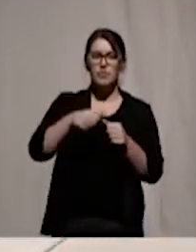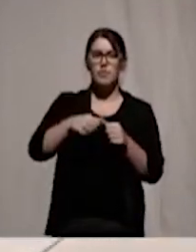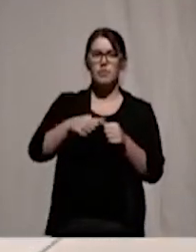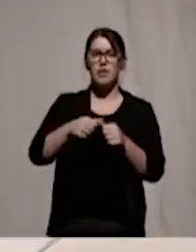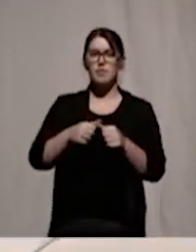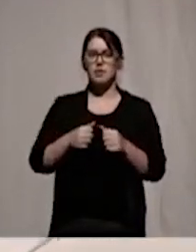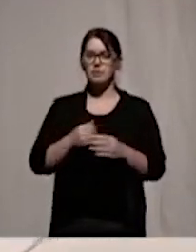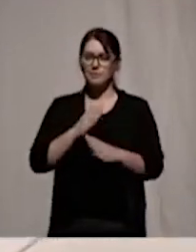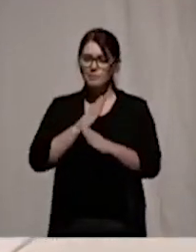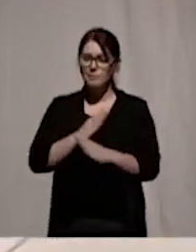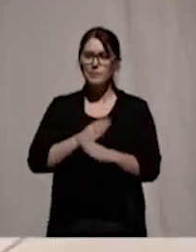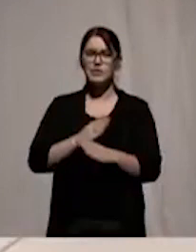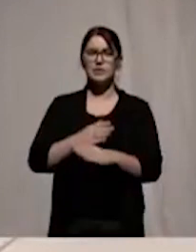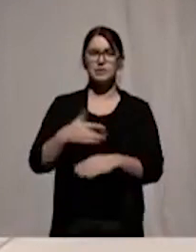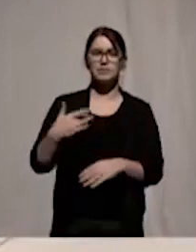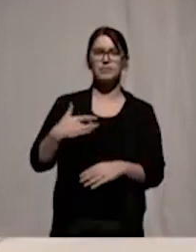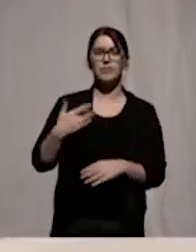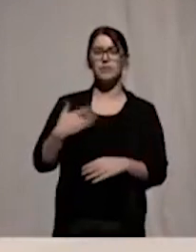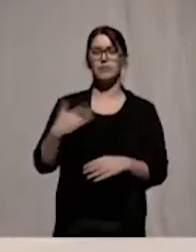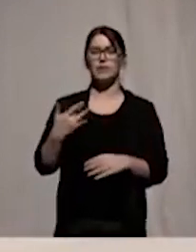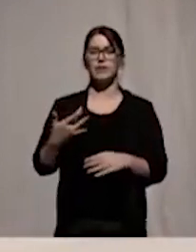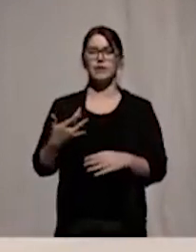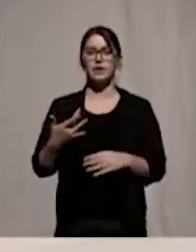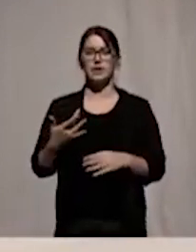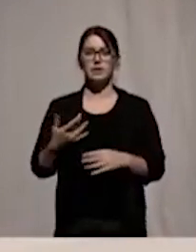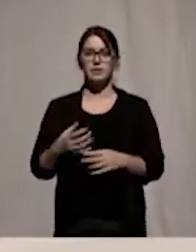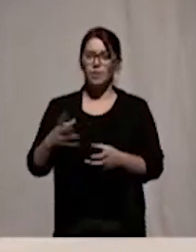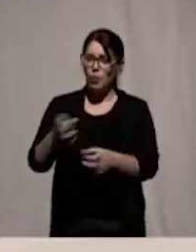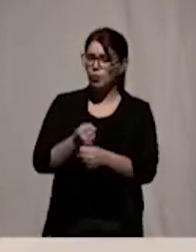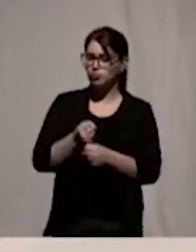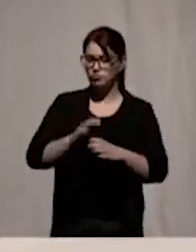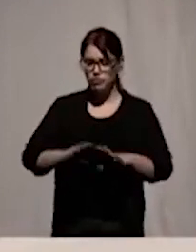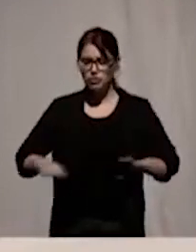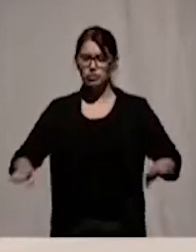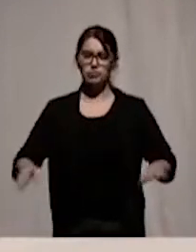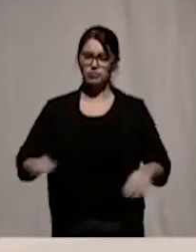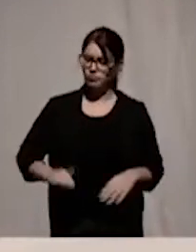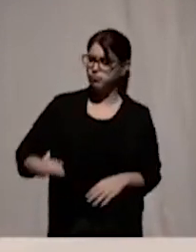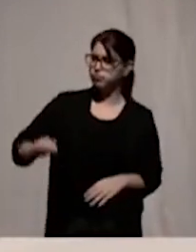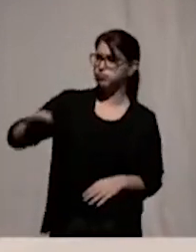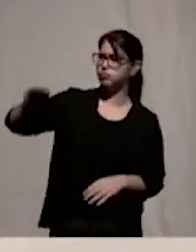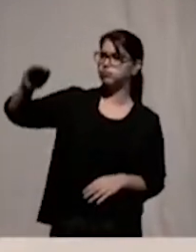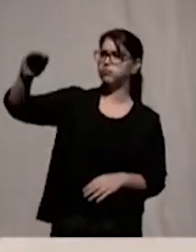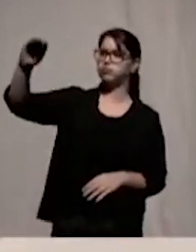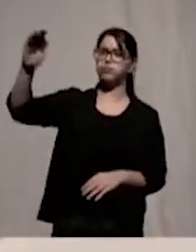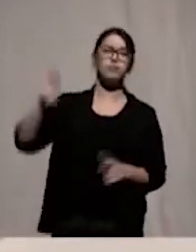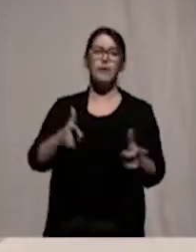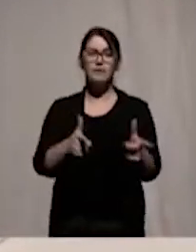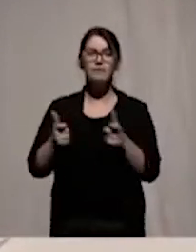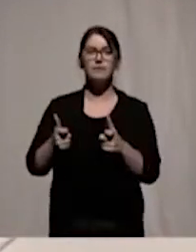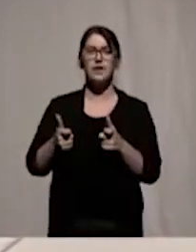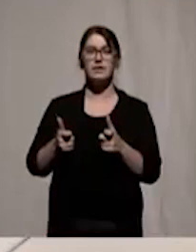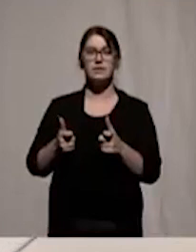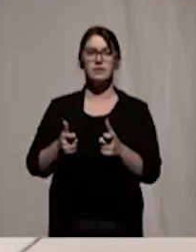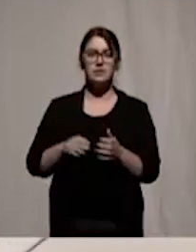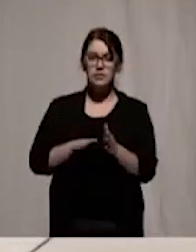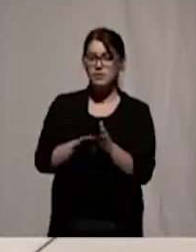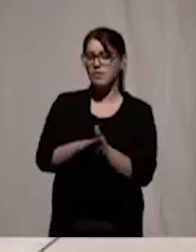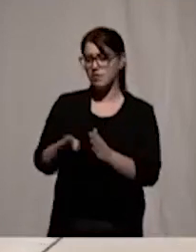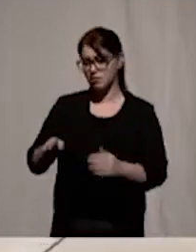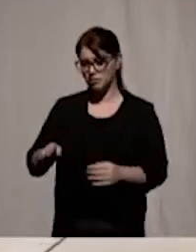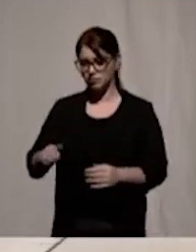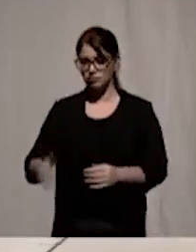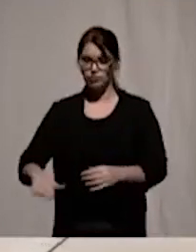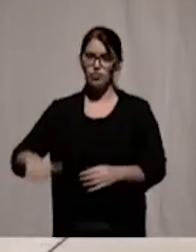role. Hold on to the kids as they will grow fast, and you will be part of developing that growth. That was